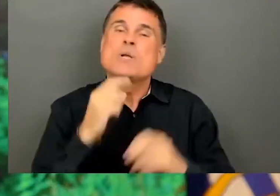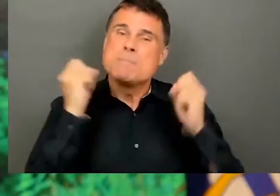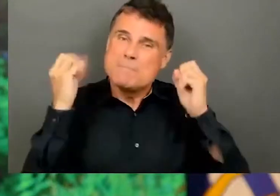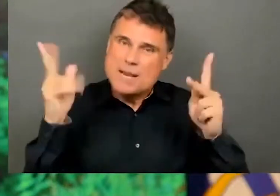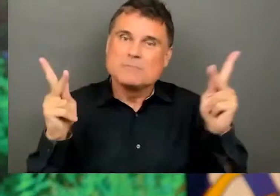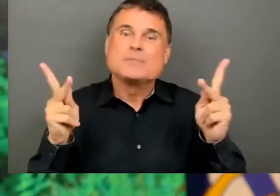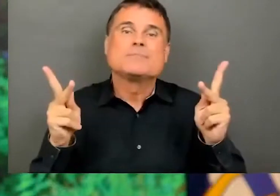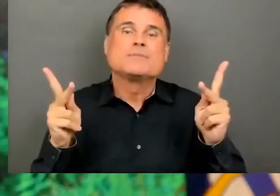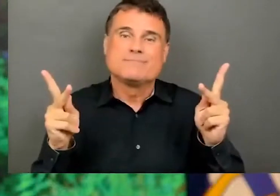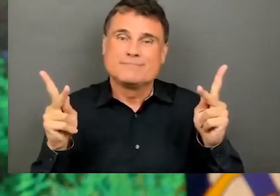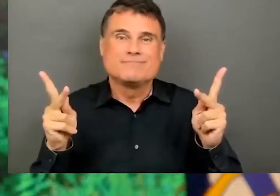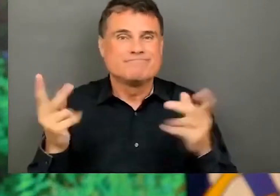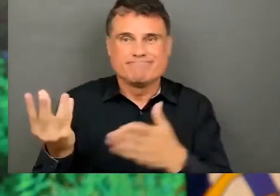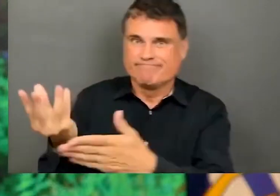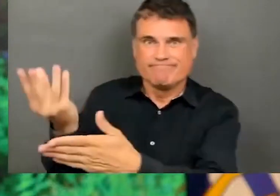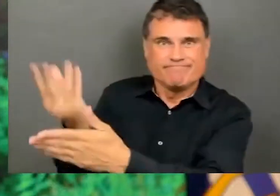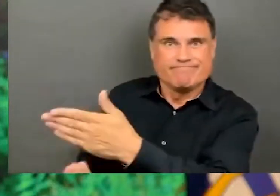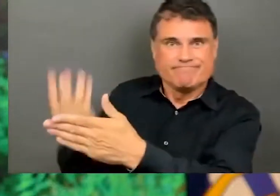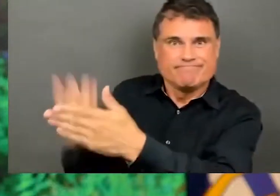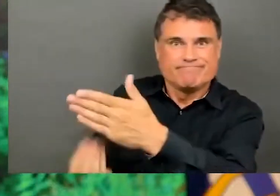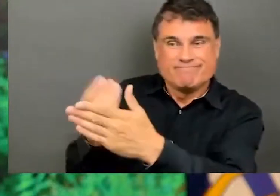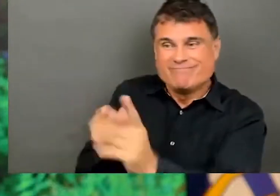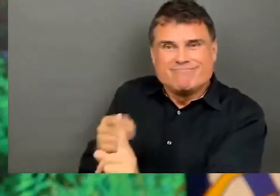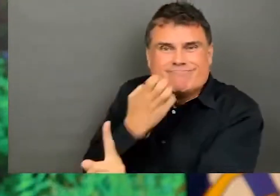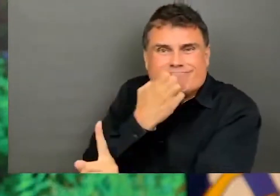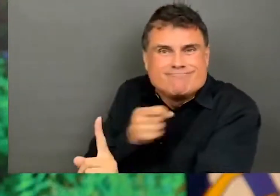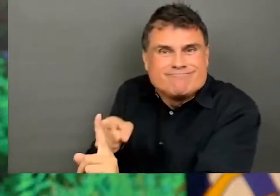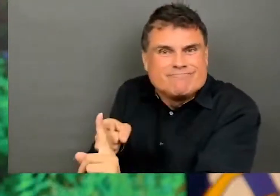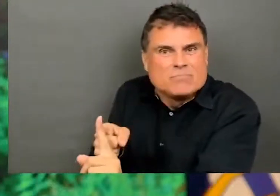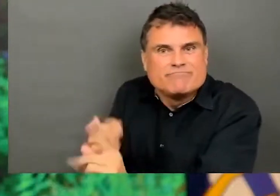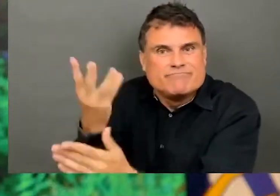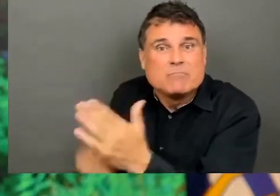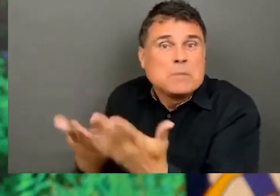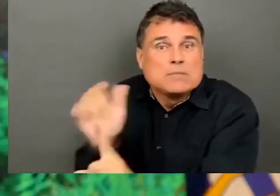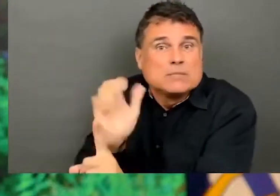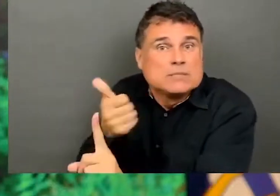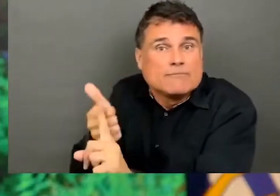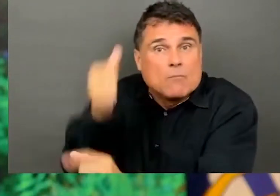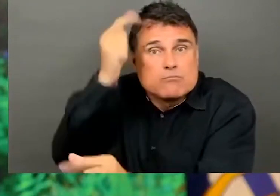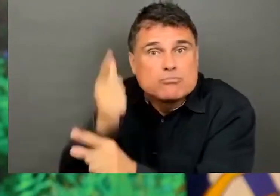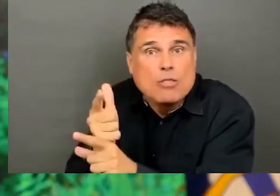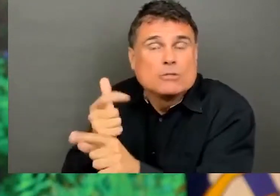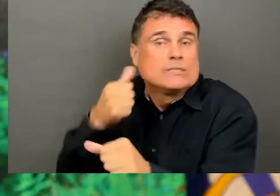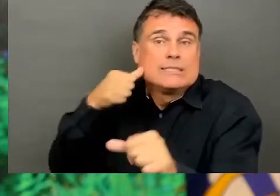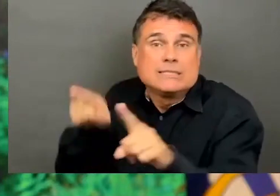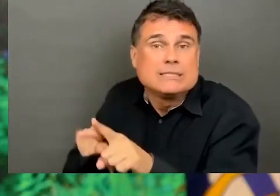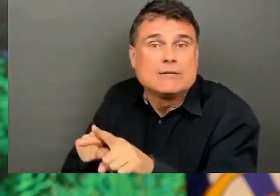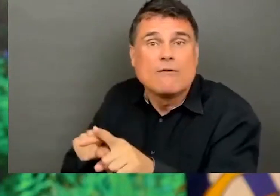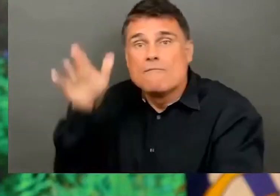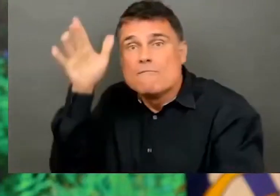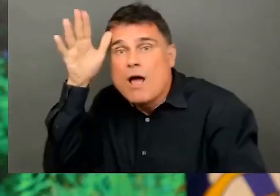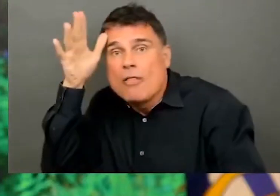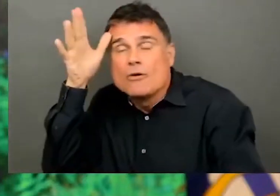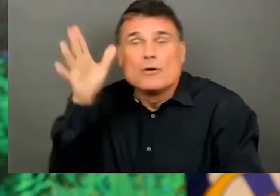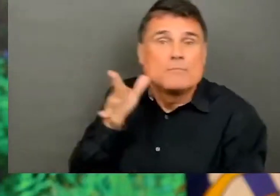friends, leaders, elders who have lost their lives to this toxic drug